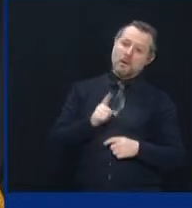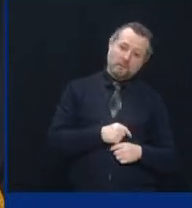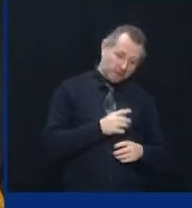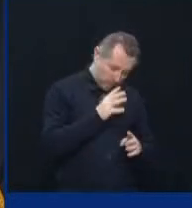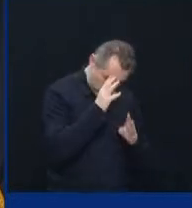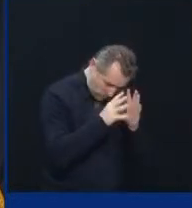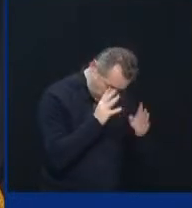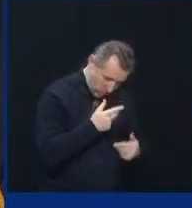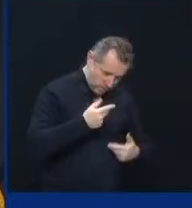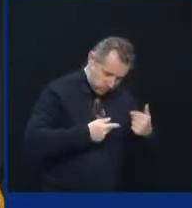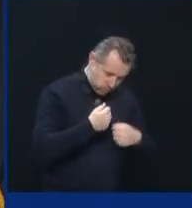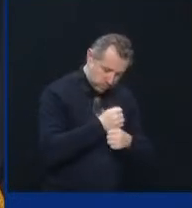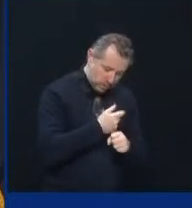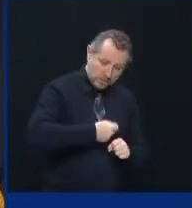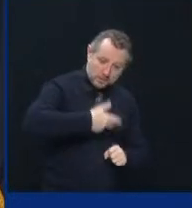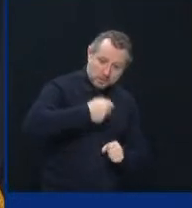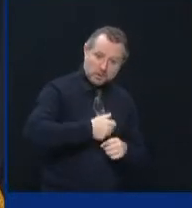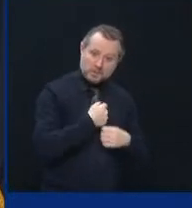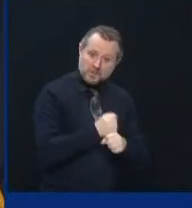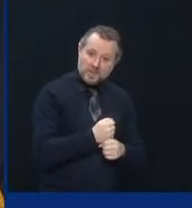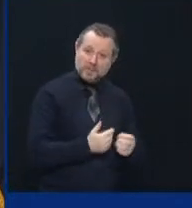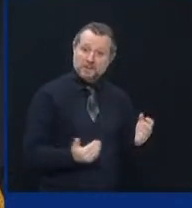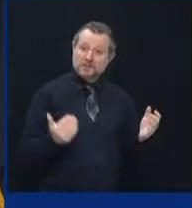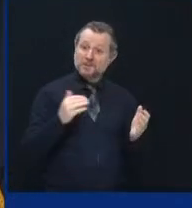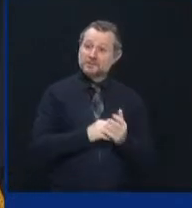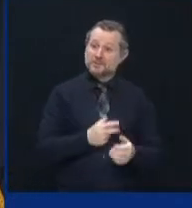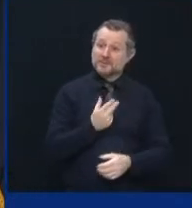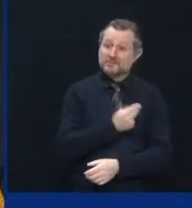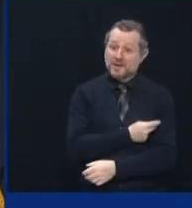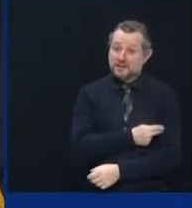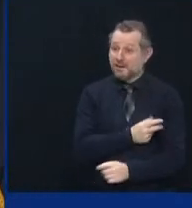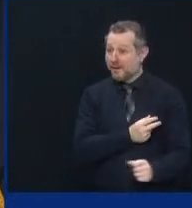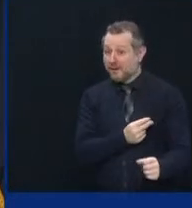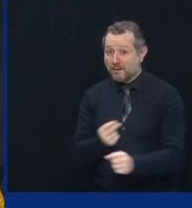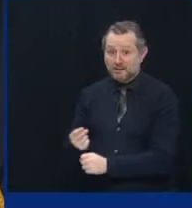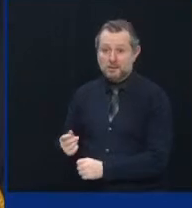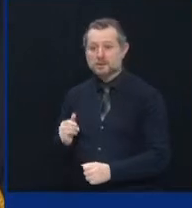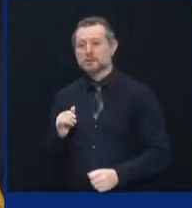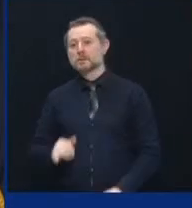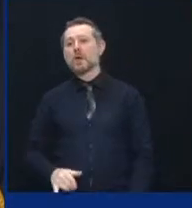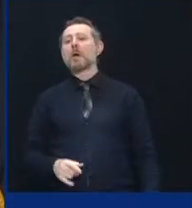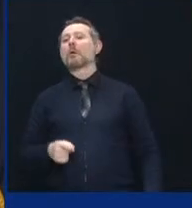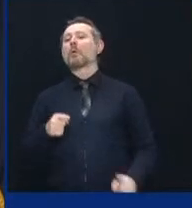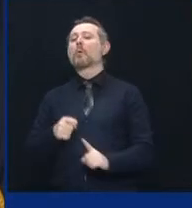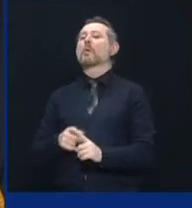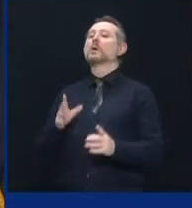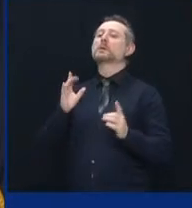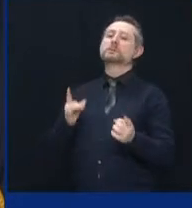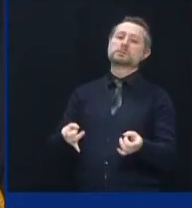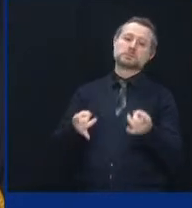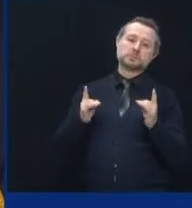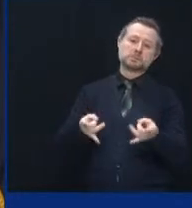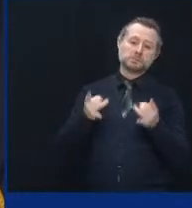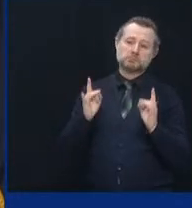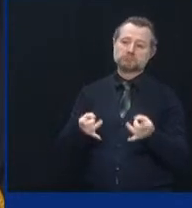you have to revaccinate. That is the nightmare scenario.